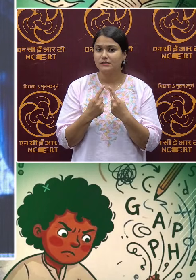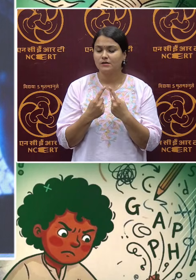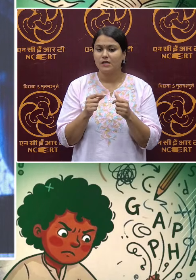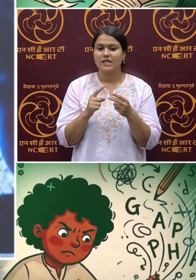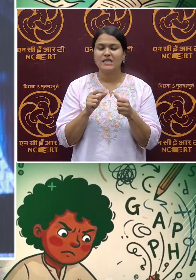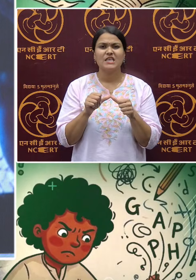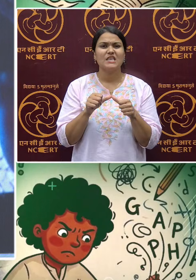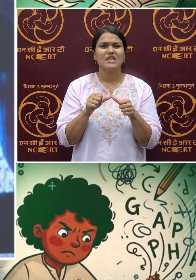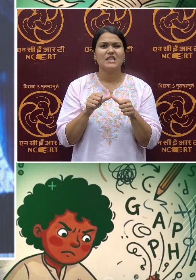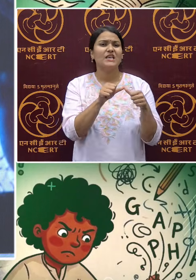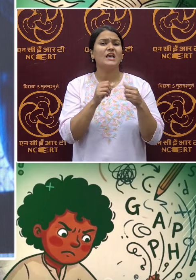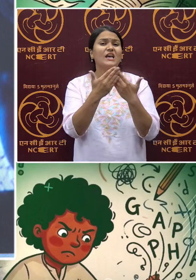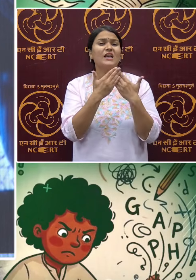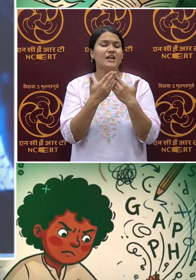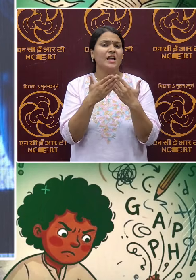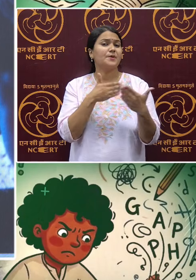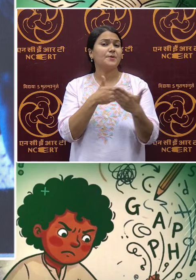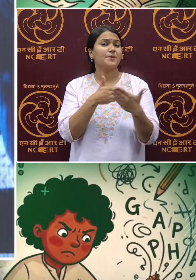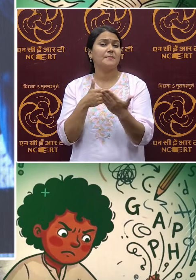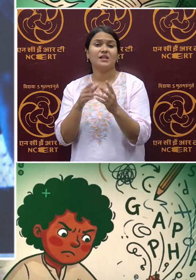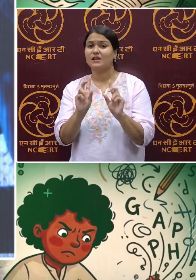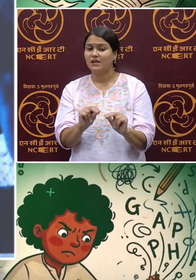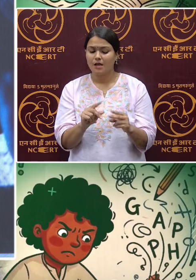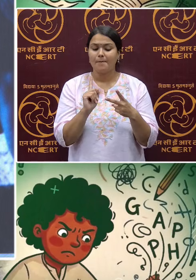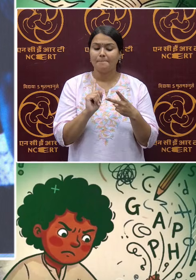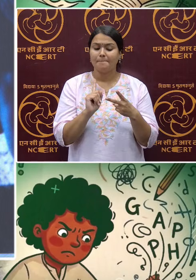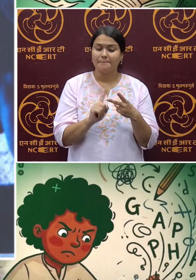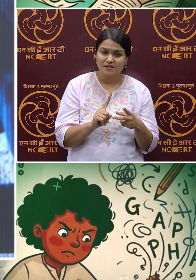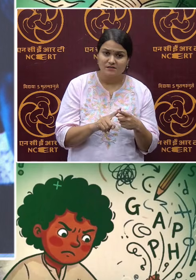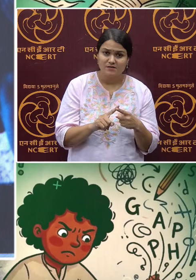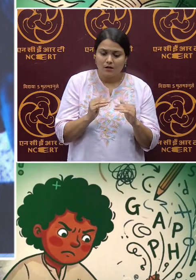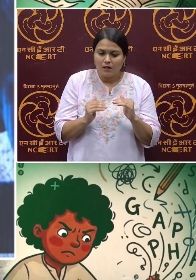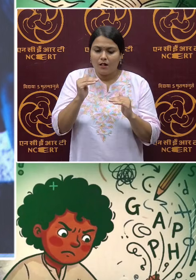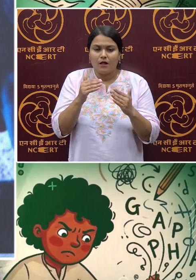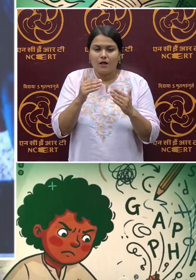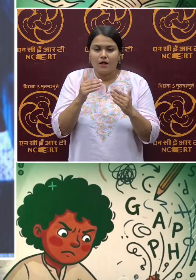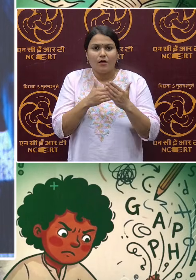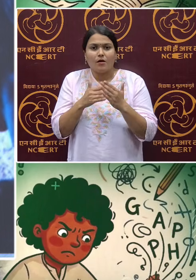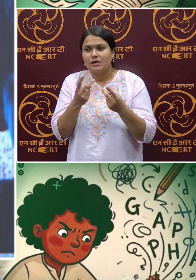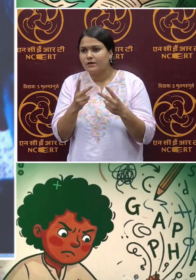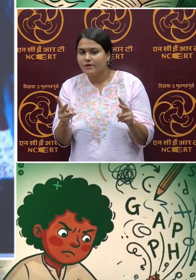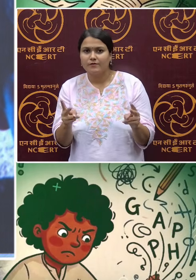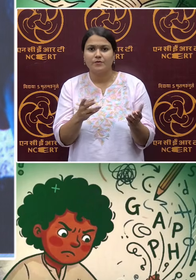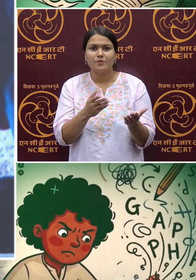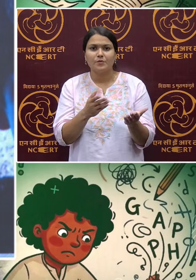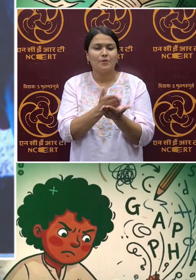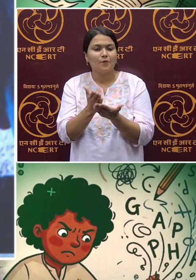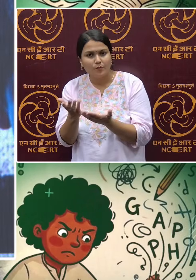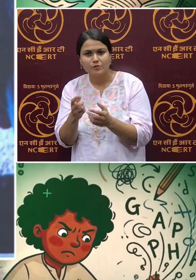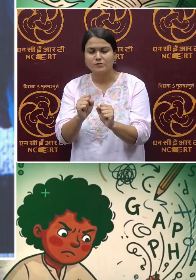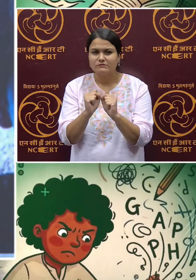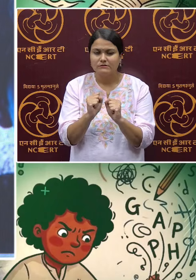academic hurdle. It is also an obstacle that leads to different challenges in your day-to-day life, in your